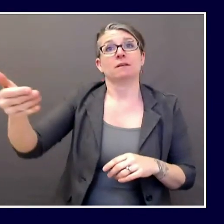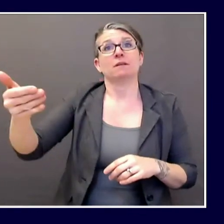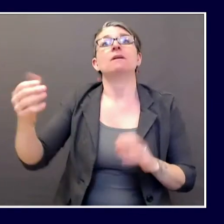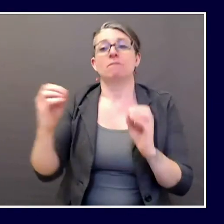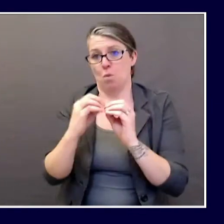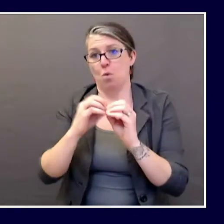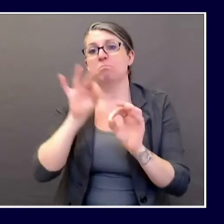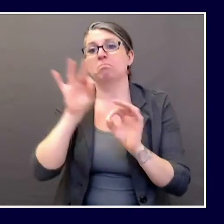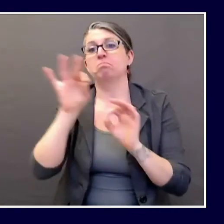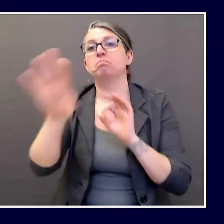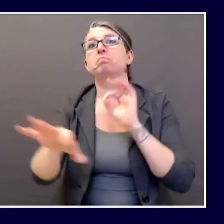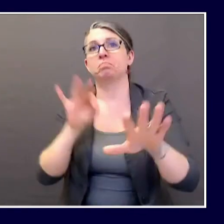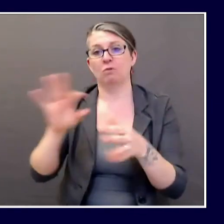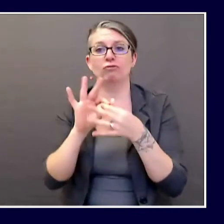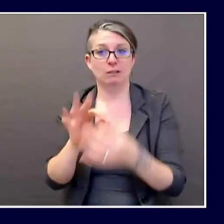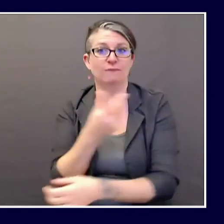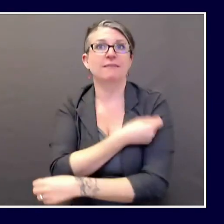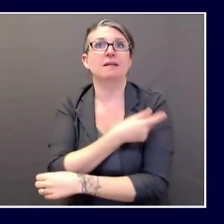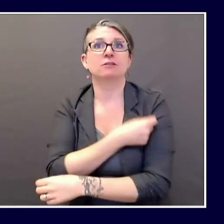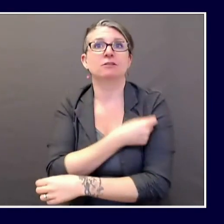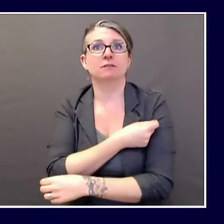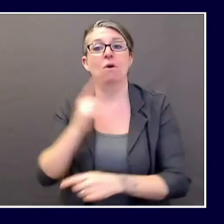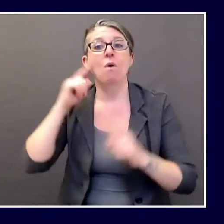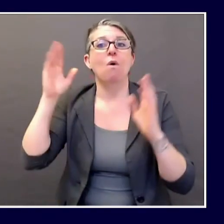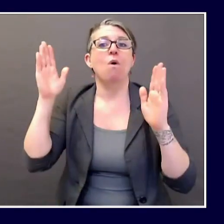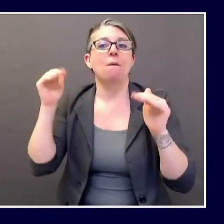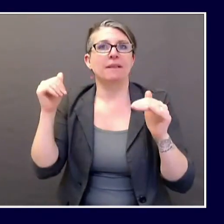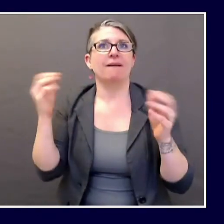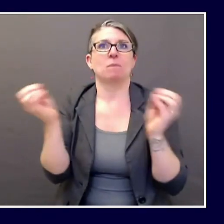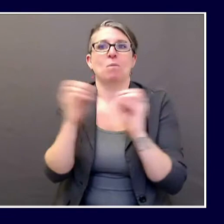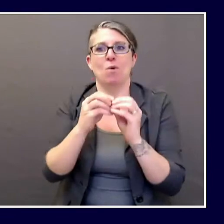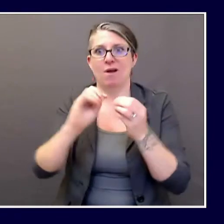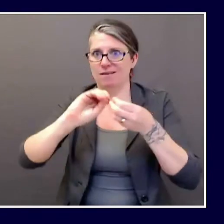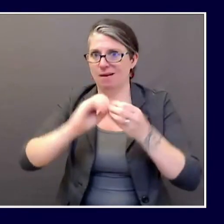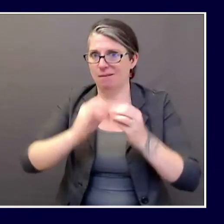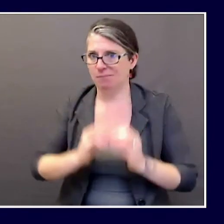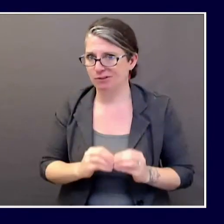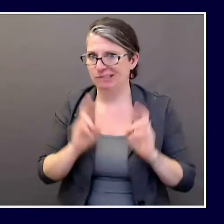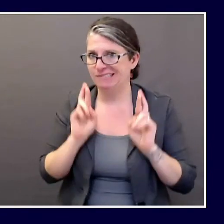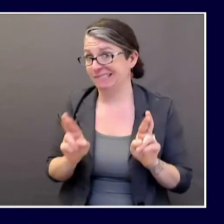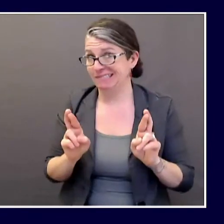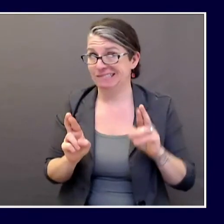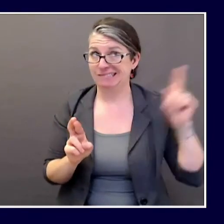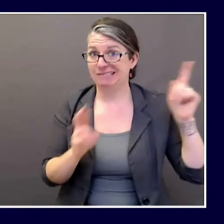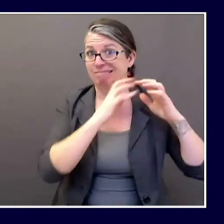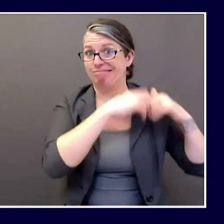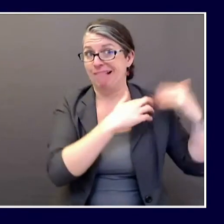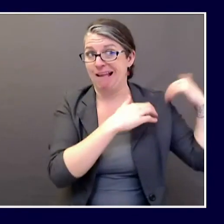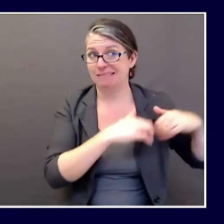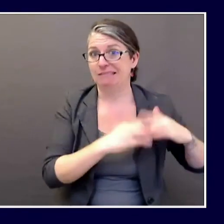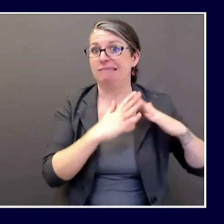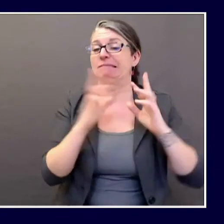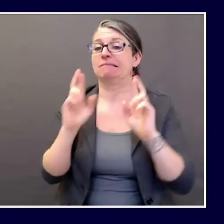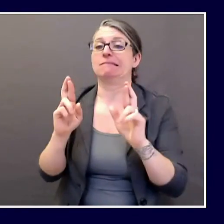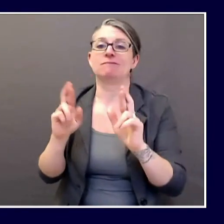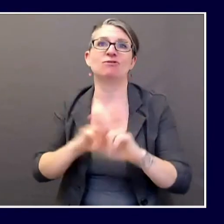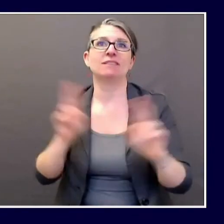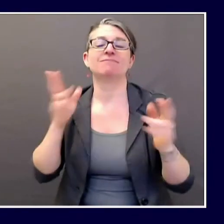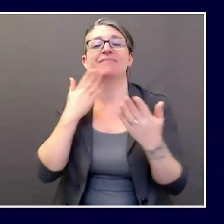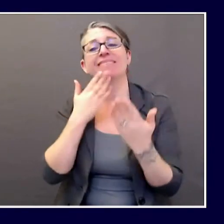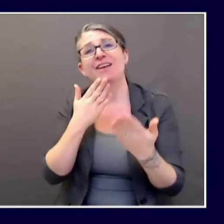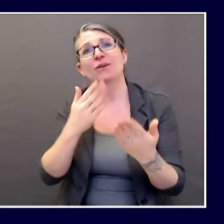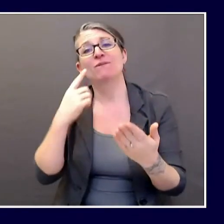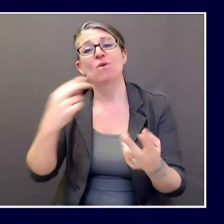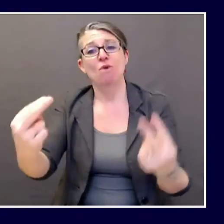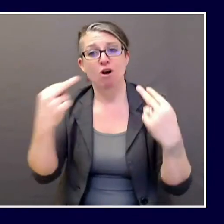well. Once we get that live and up to date, we'll get the latest numbers on vaccination rates out to everybody. But in the meantime, I thank you for taking some time